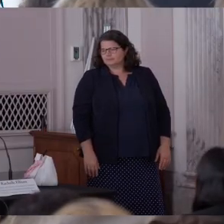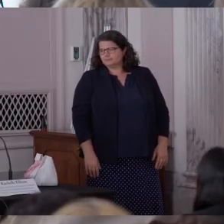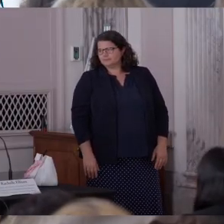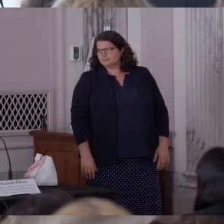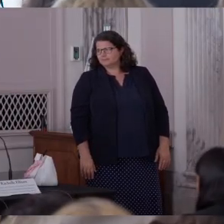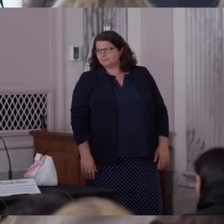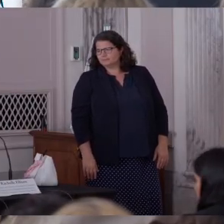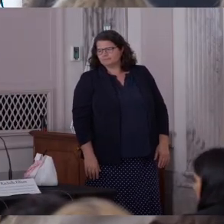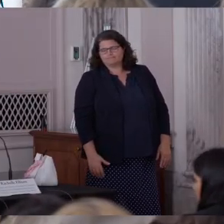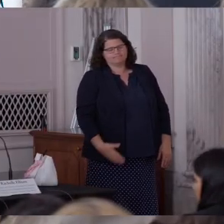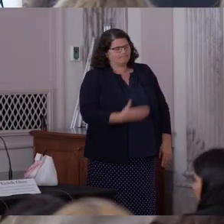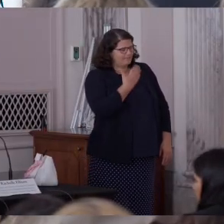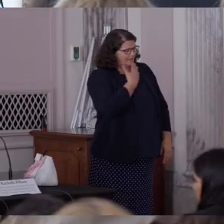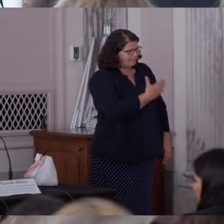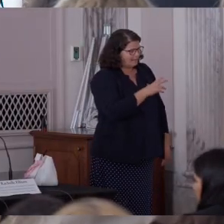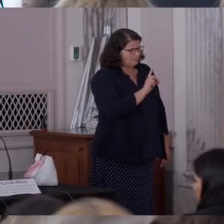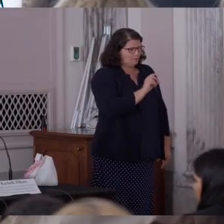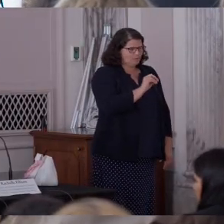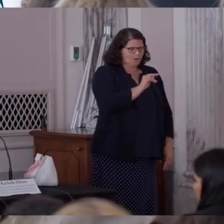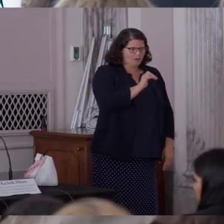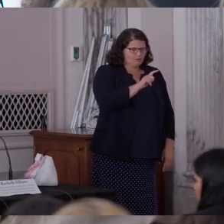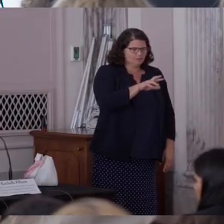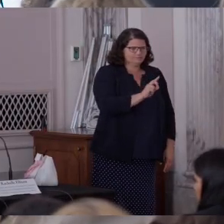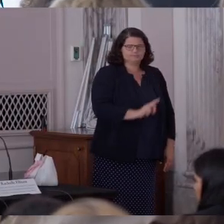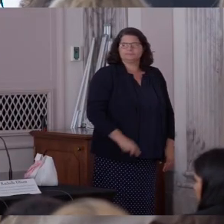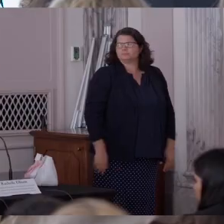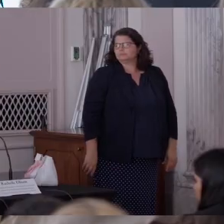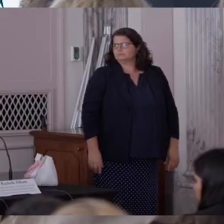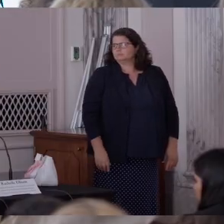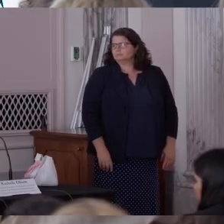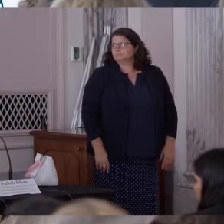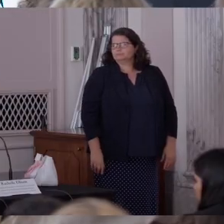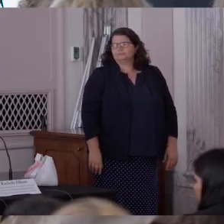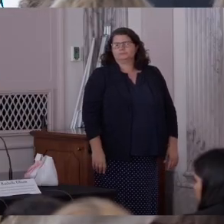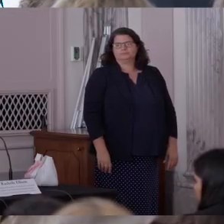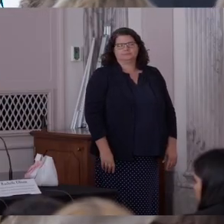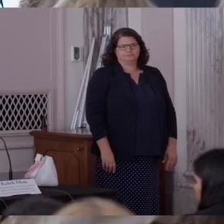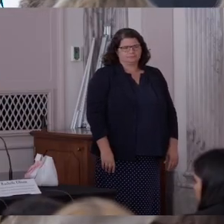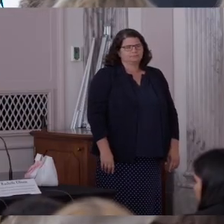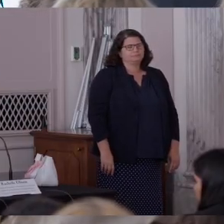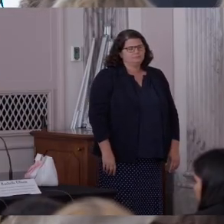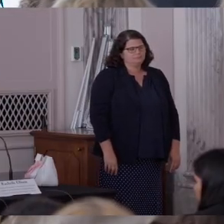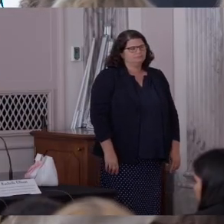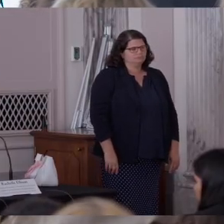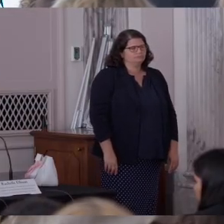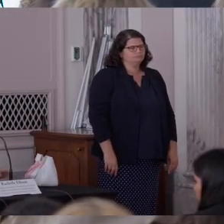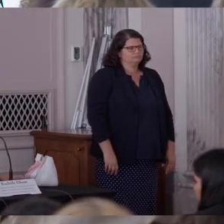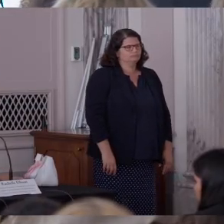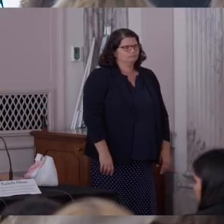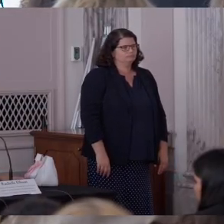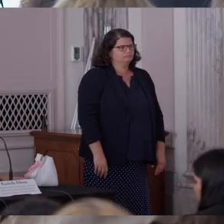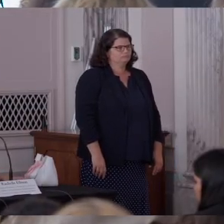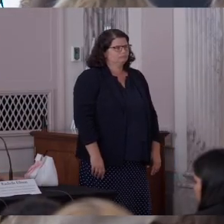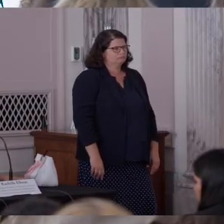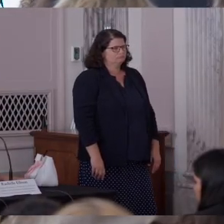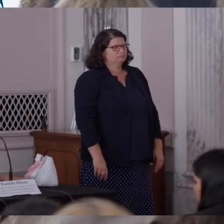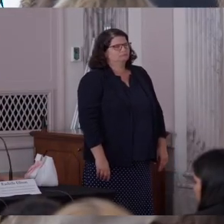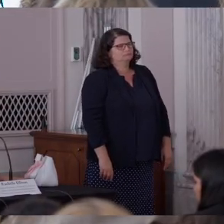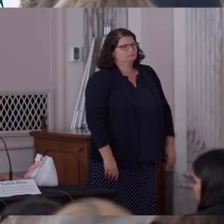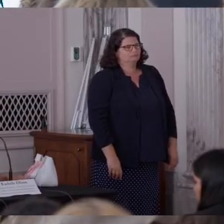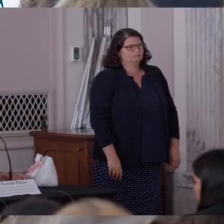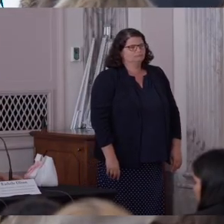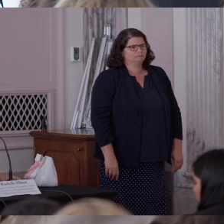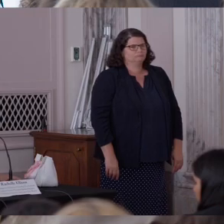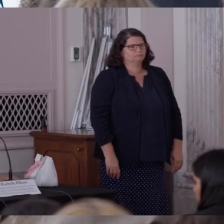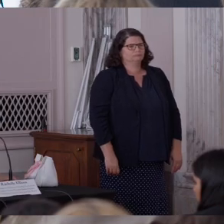Thank you, Donald. And so having just heard about, the